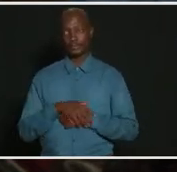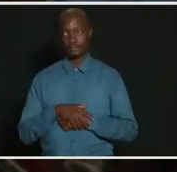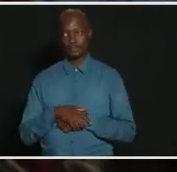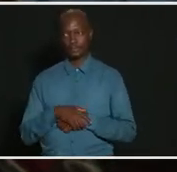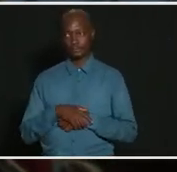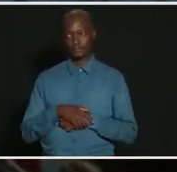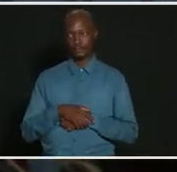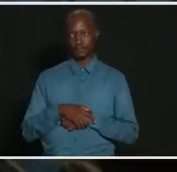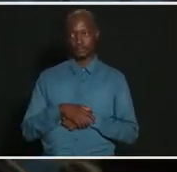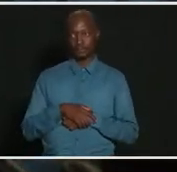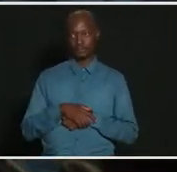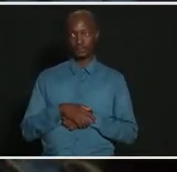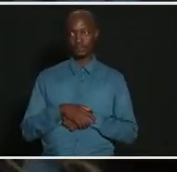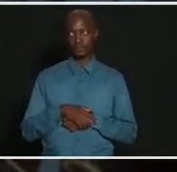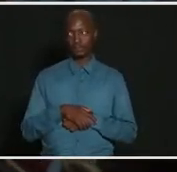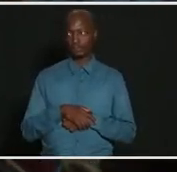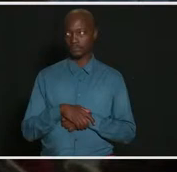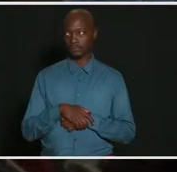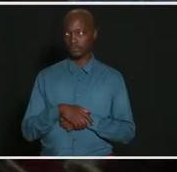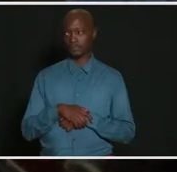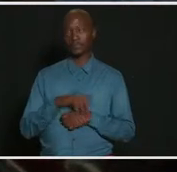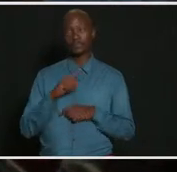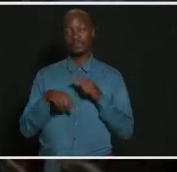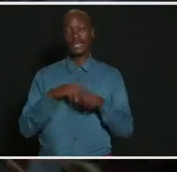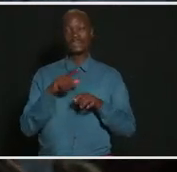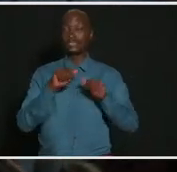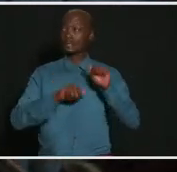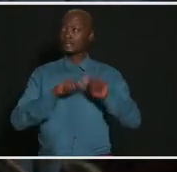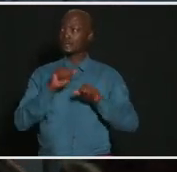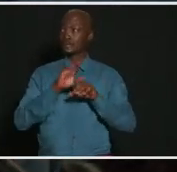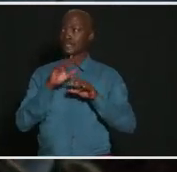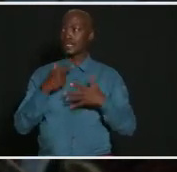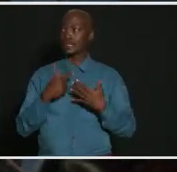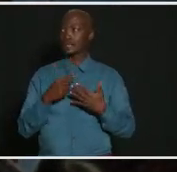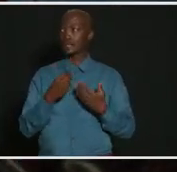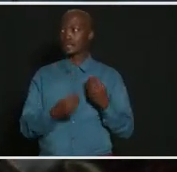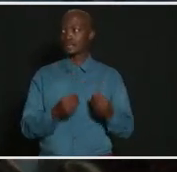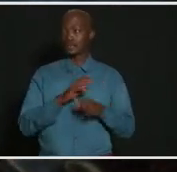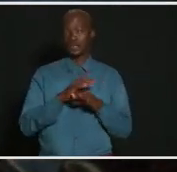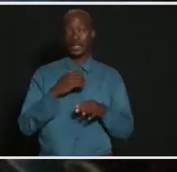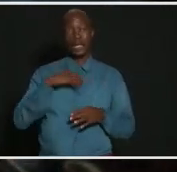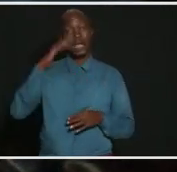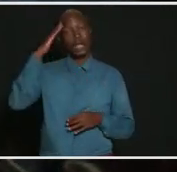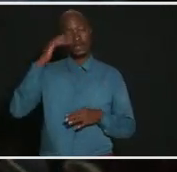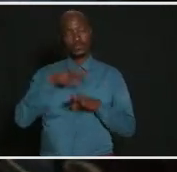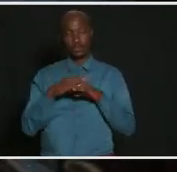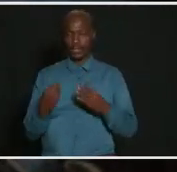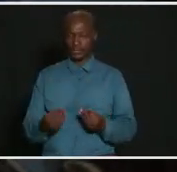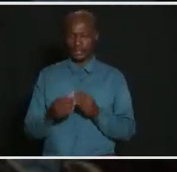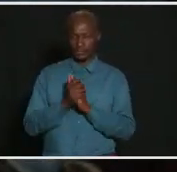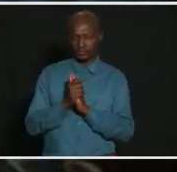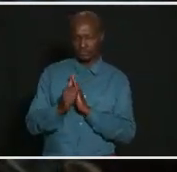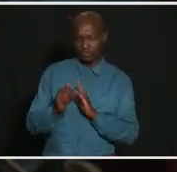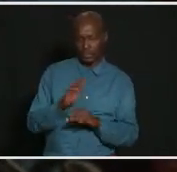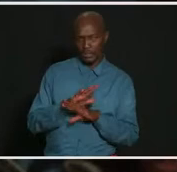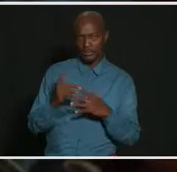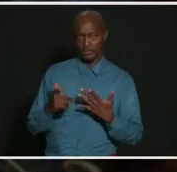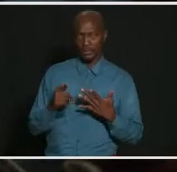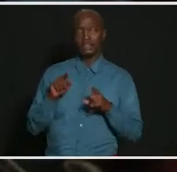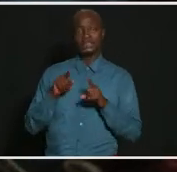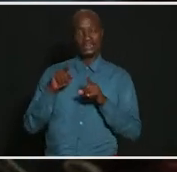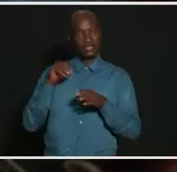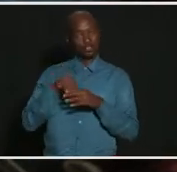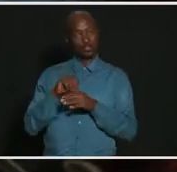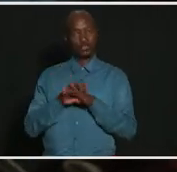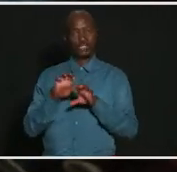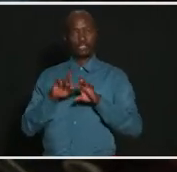regarding annual assessment as a parent I know my child's abilities including academic